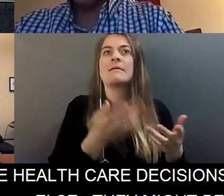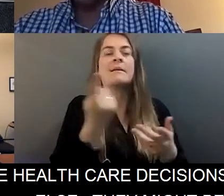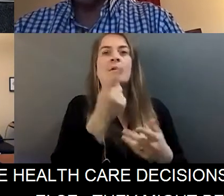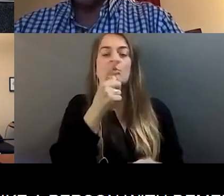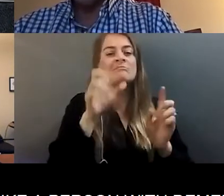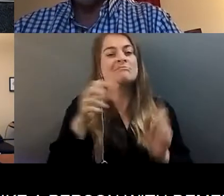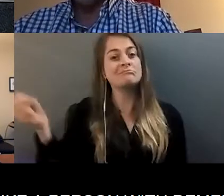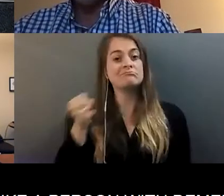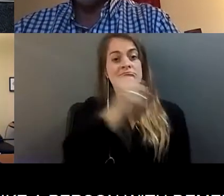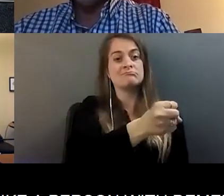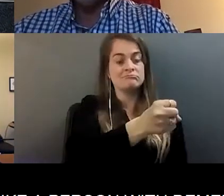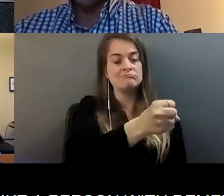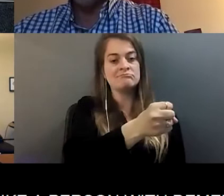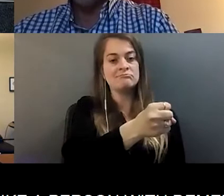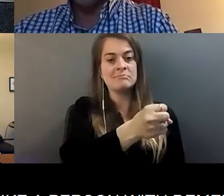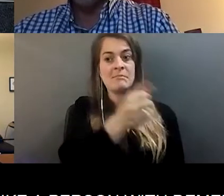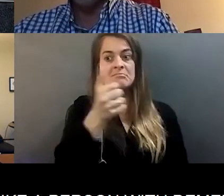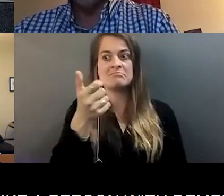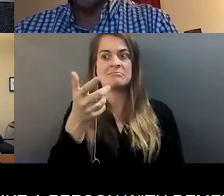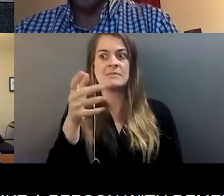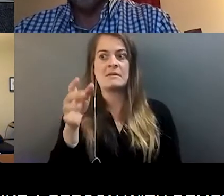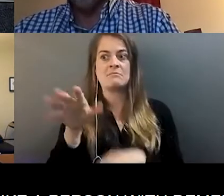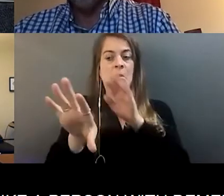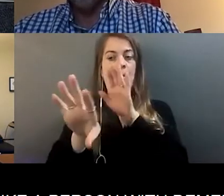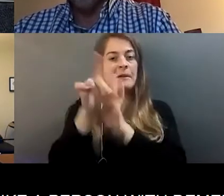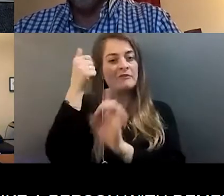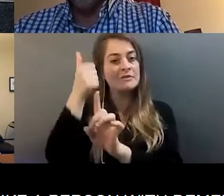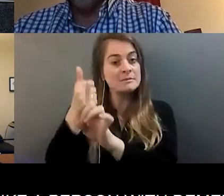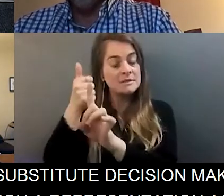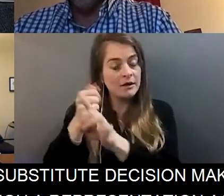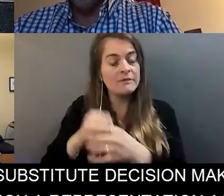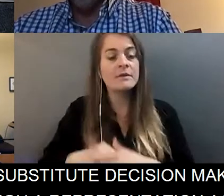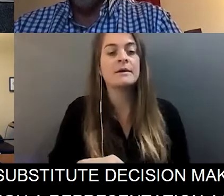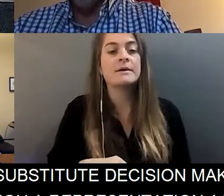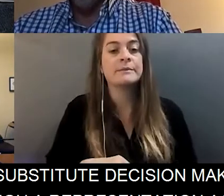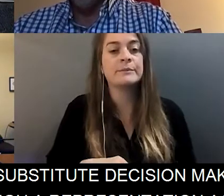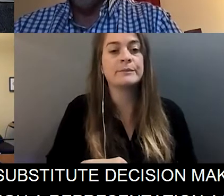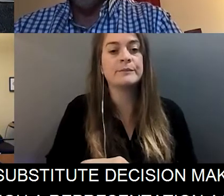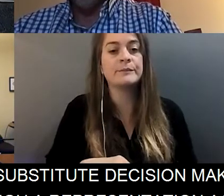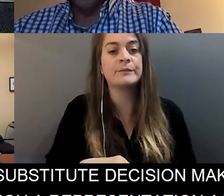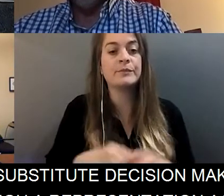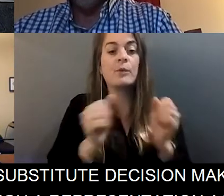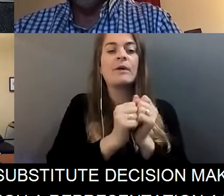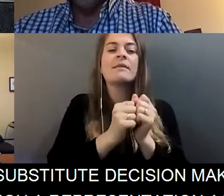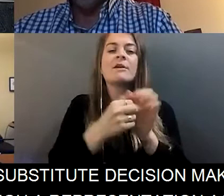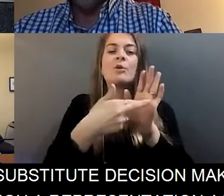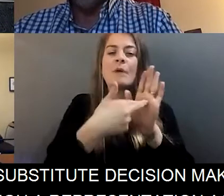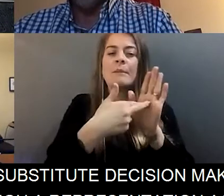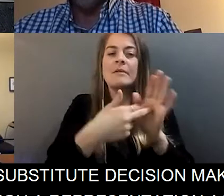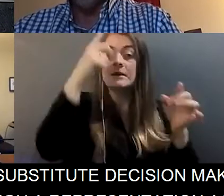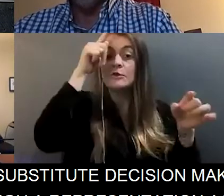a person with dementia might have chosen their substitute decision maker for healthcare through a representation agreement in